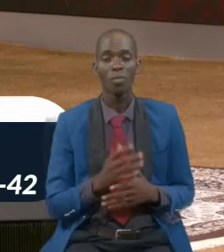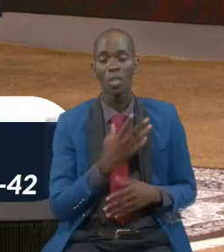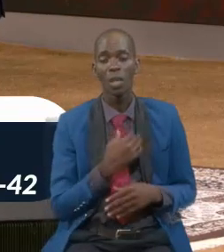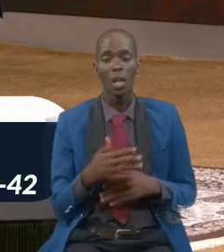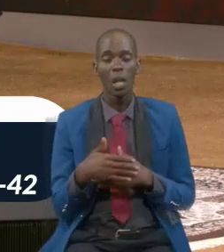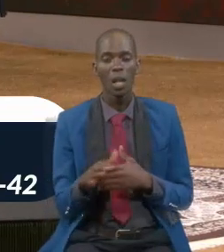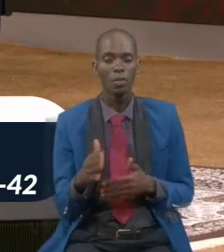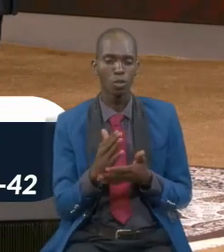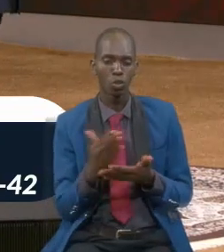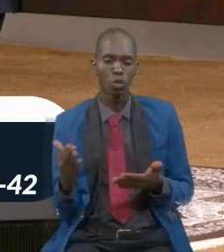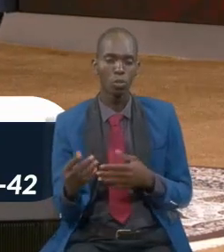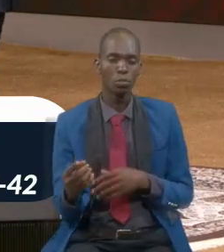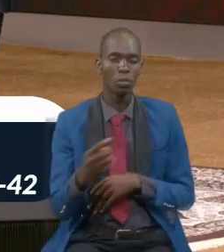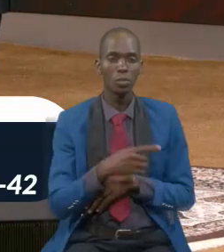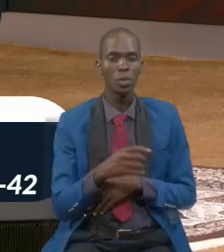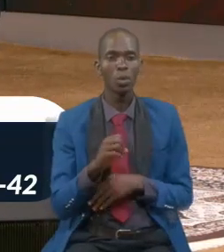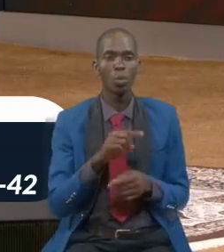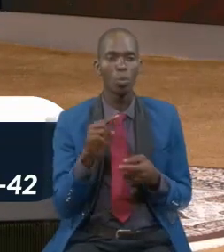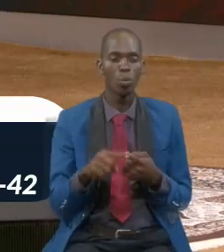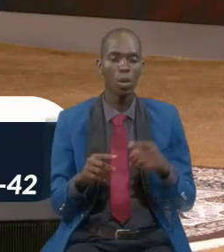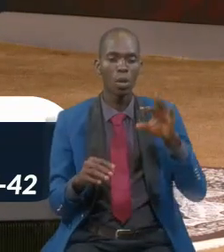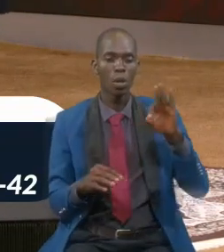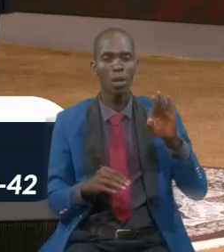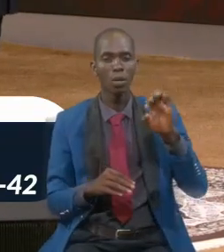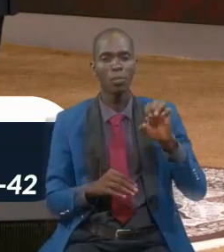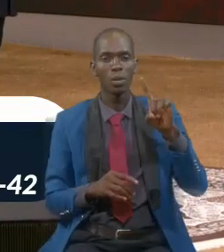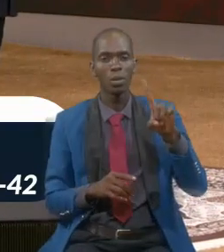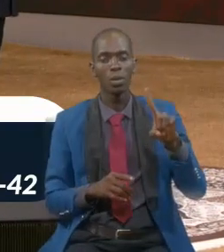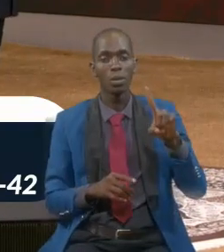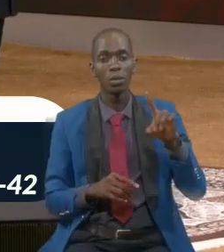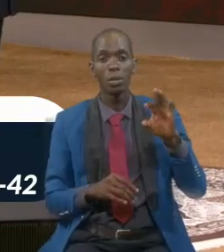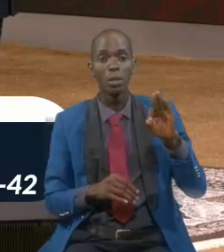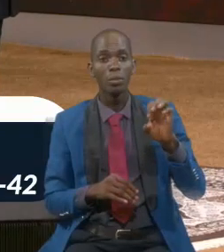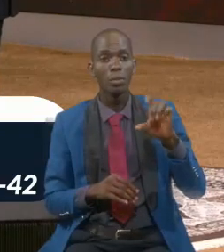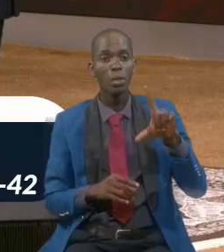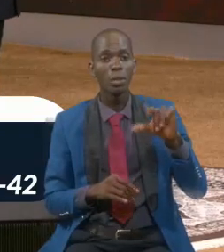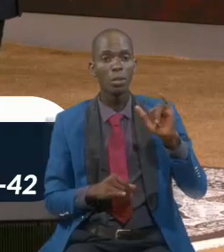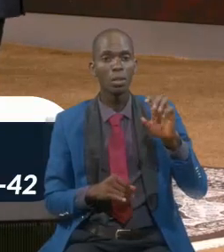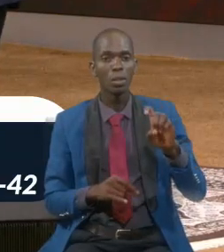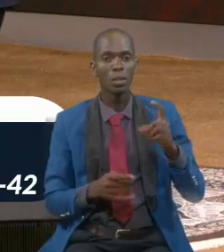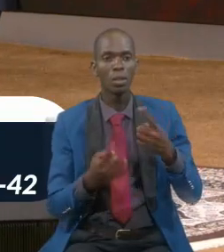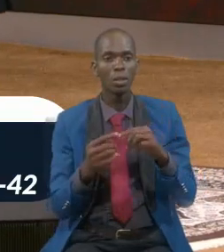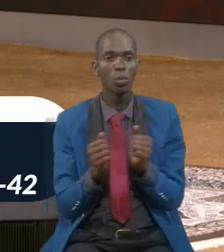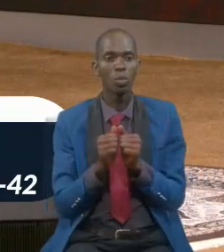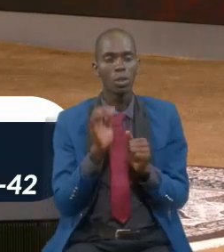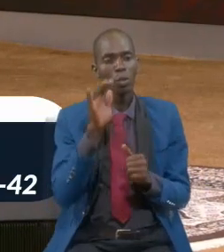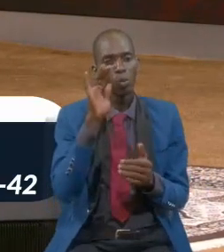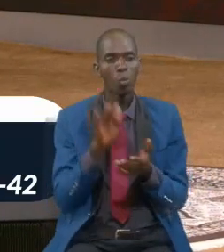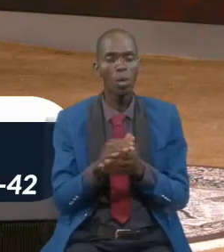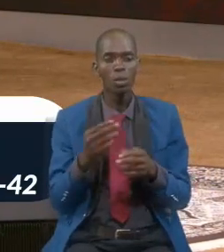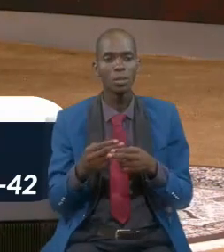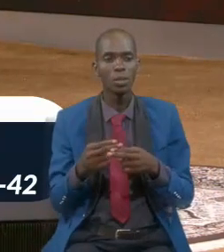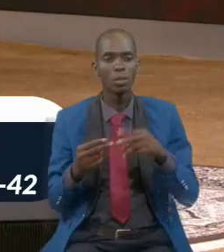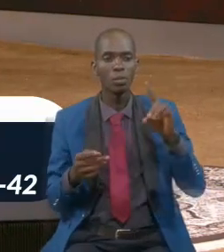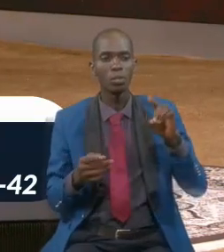certain days when phelix came with his wife D which was